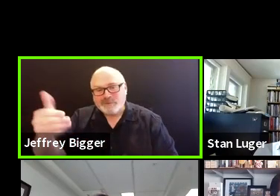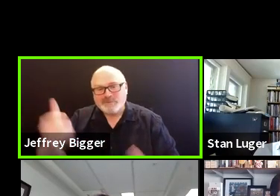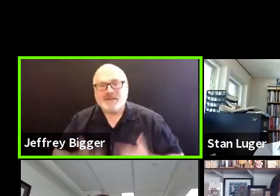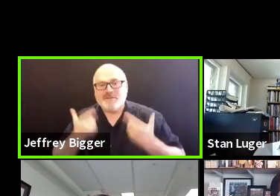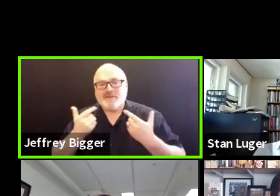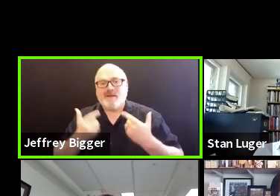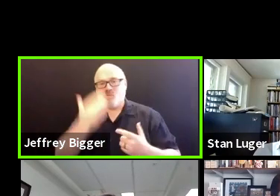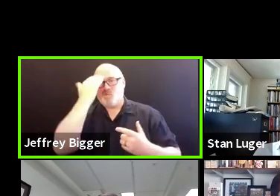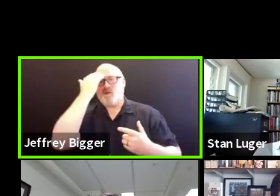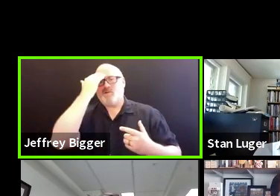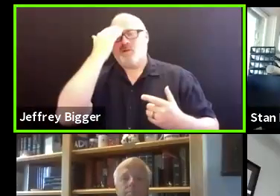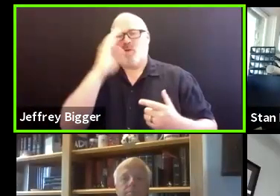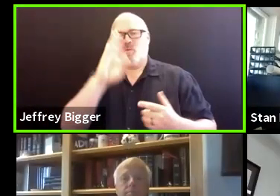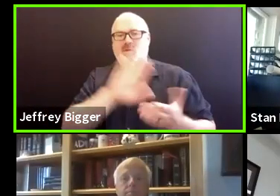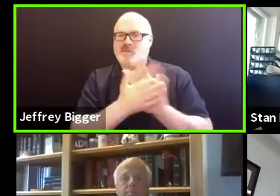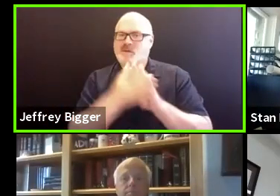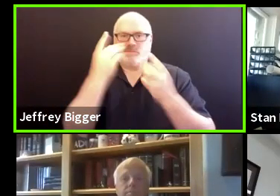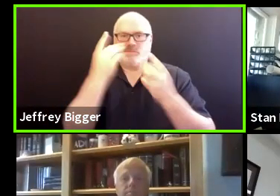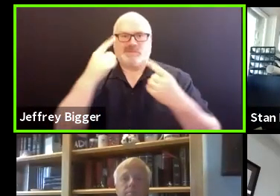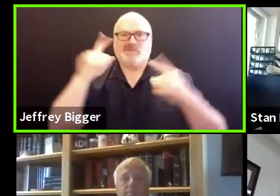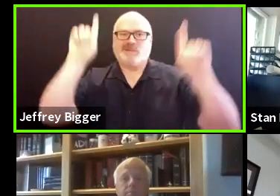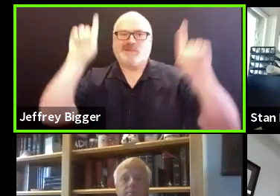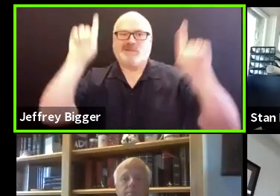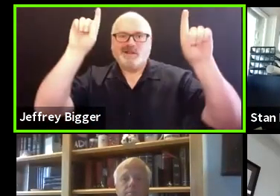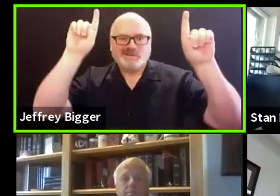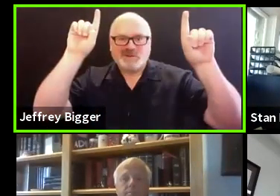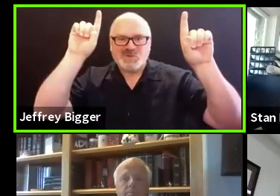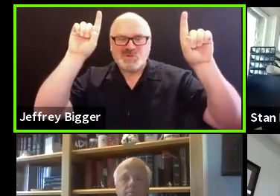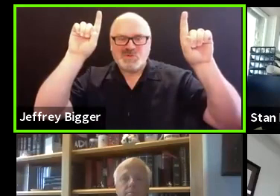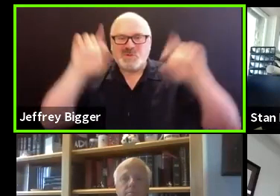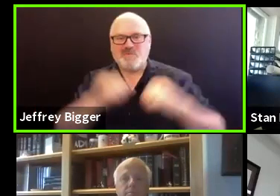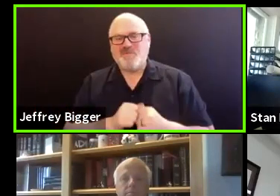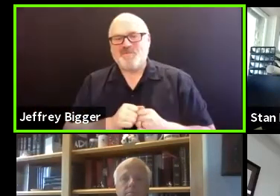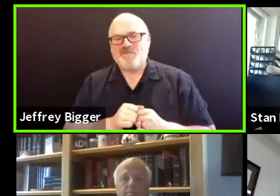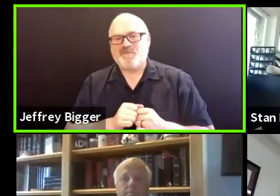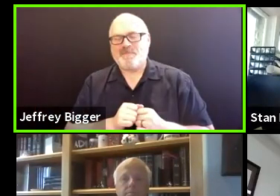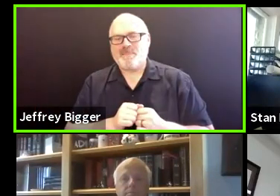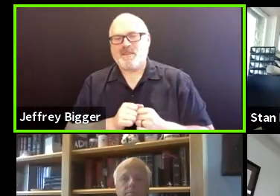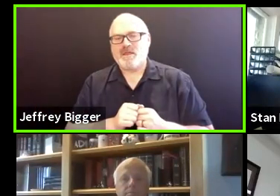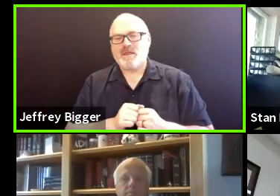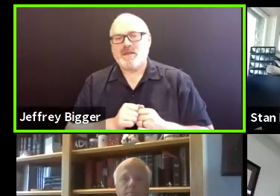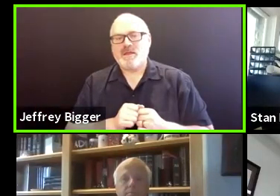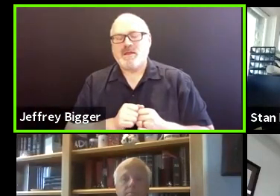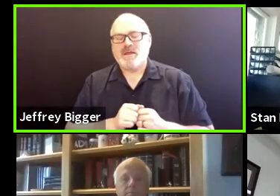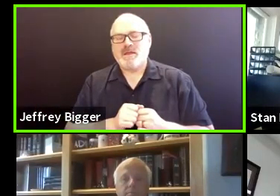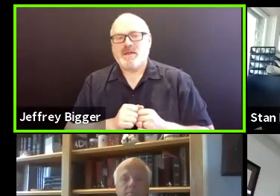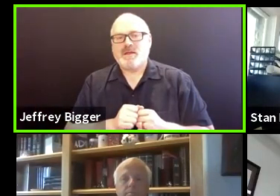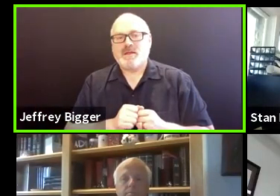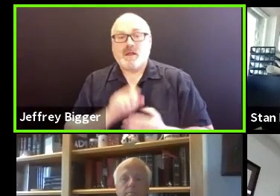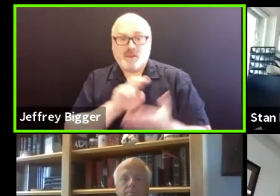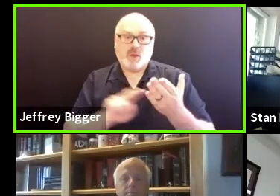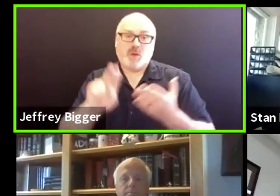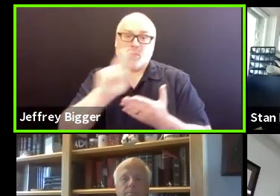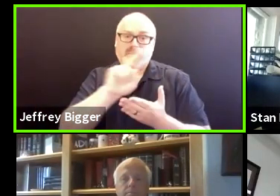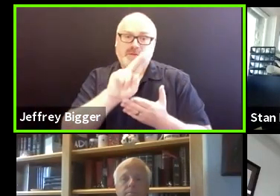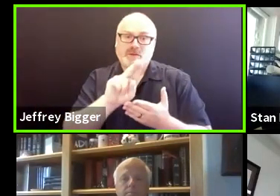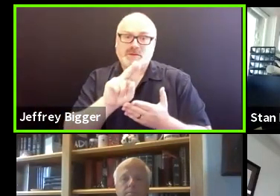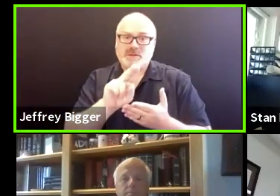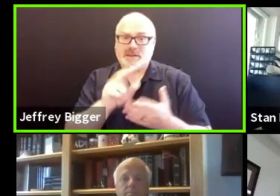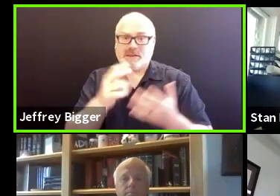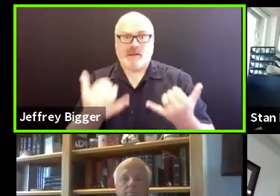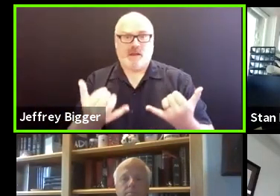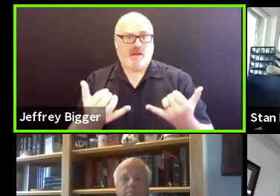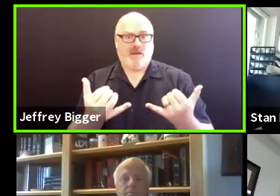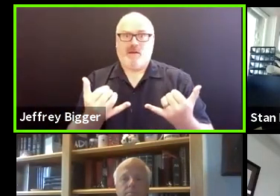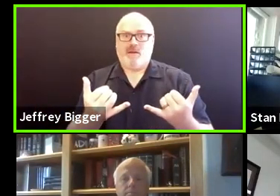know they're going to go on to do just such great things in the wide world. And the university is going to be left